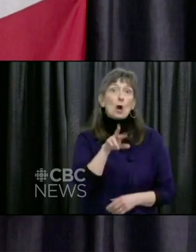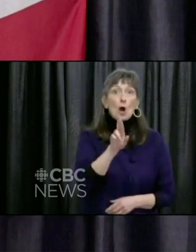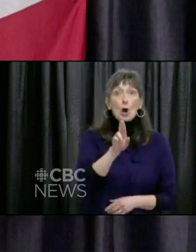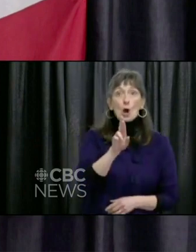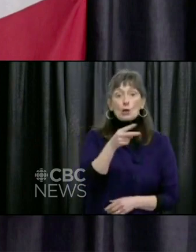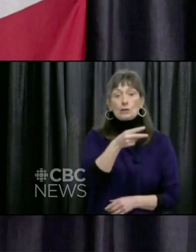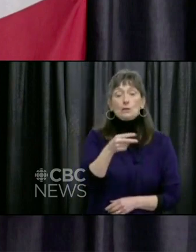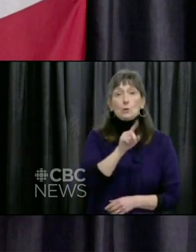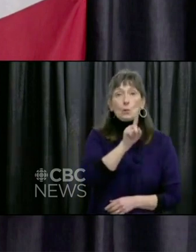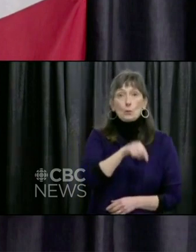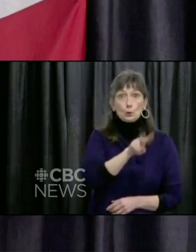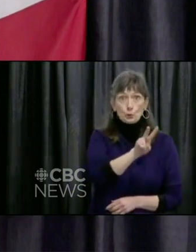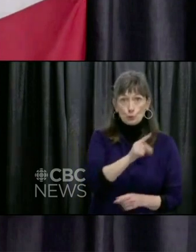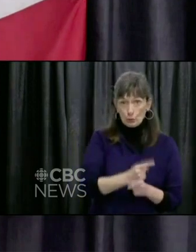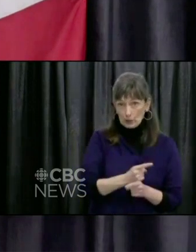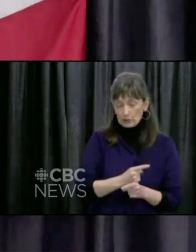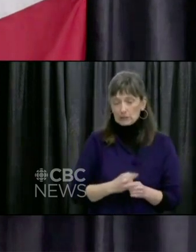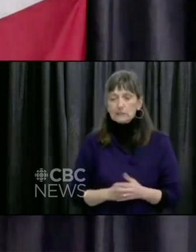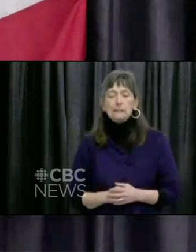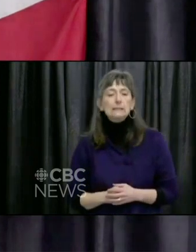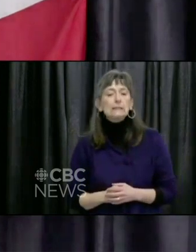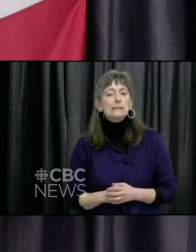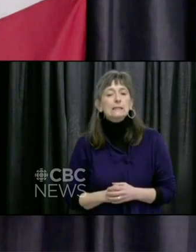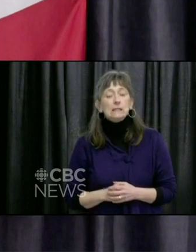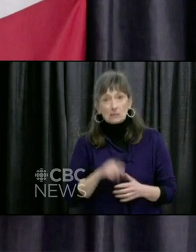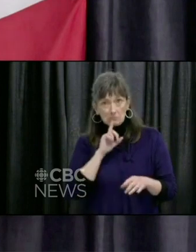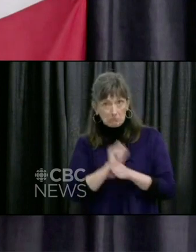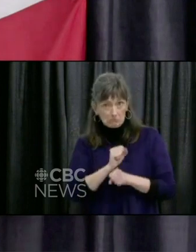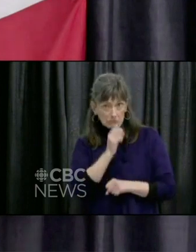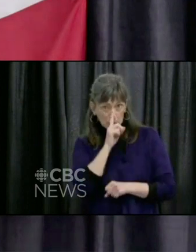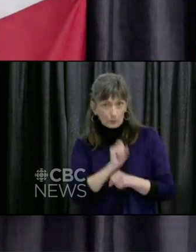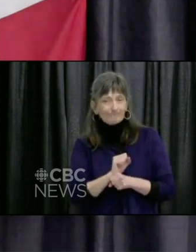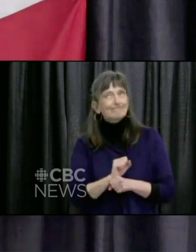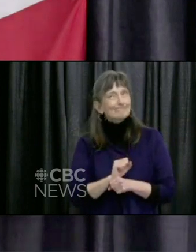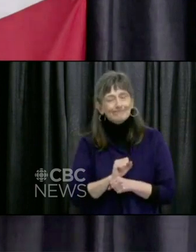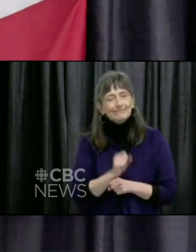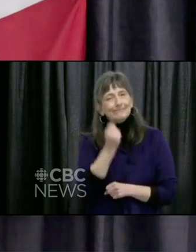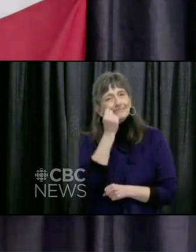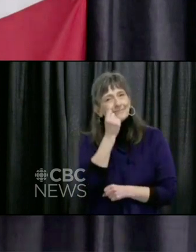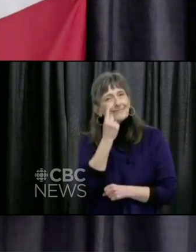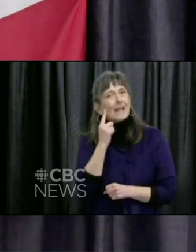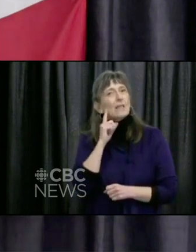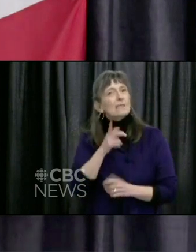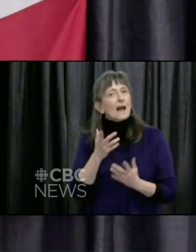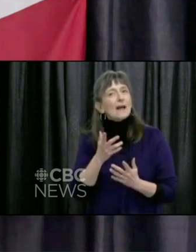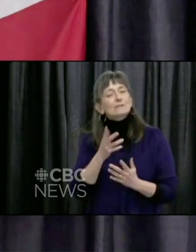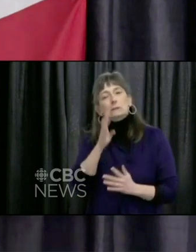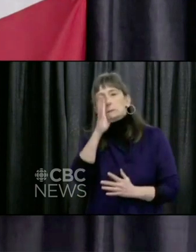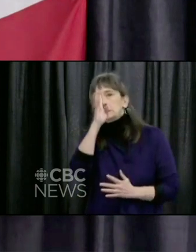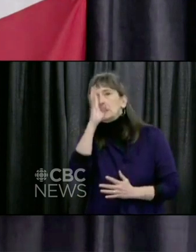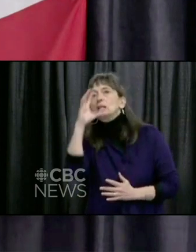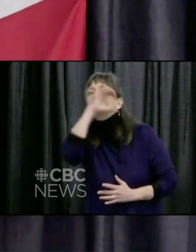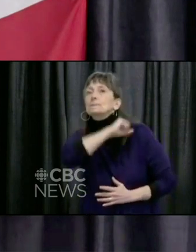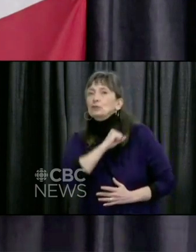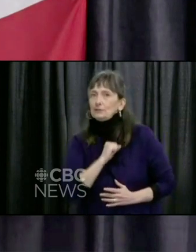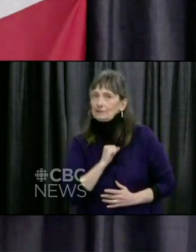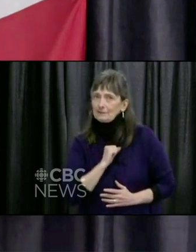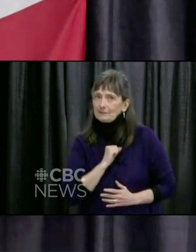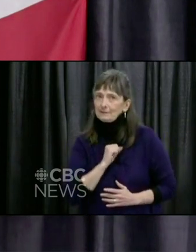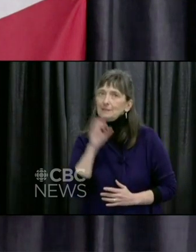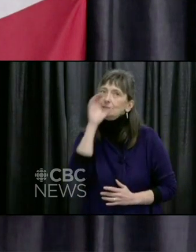spike about a year from now? No, this was a hypothetical scenario, Ben, and so we just made an assumption